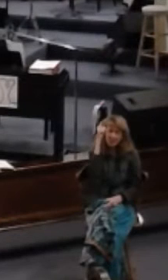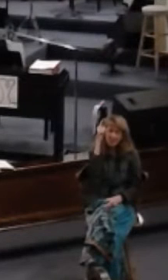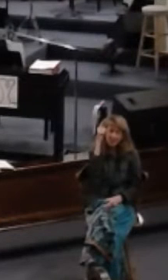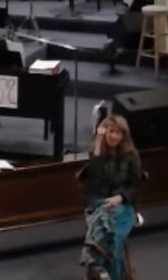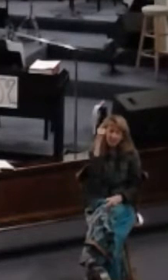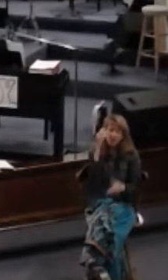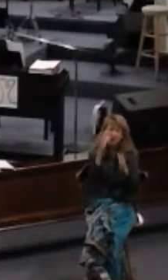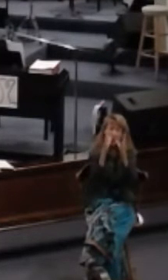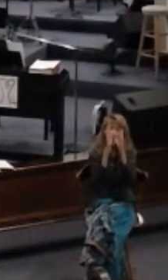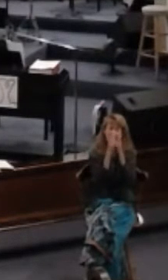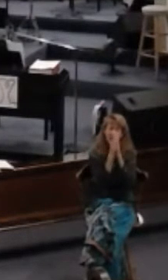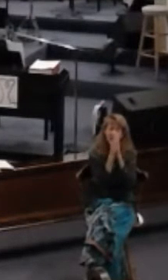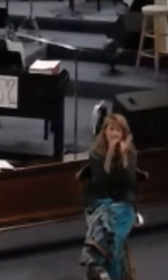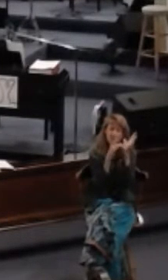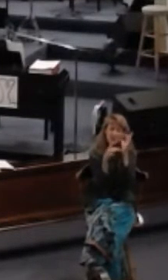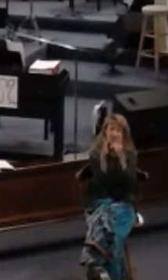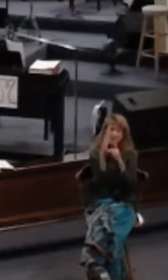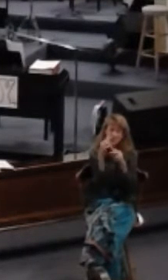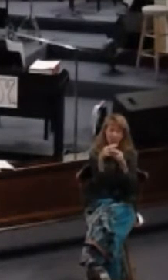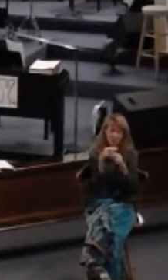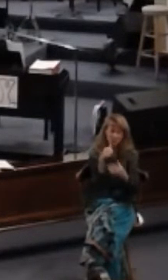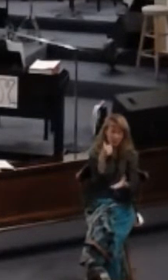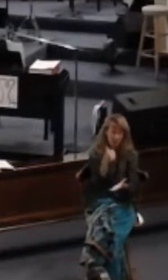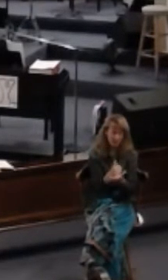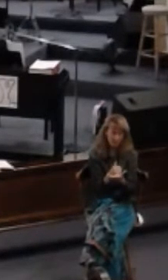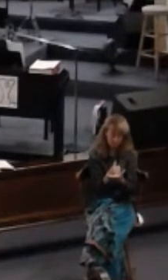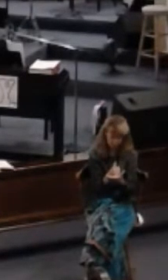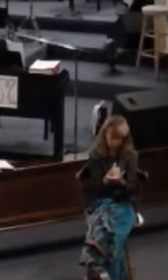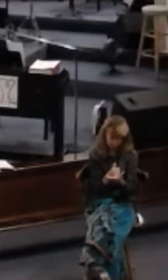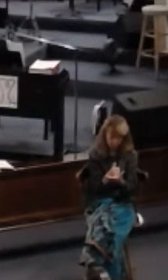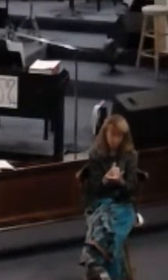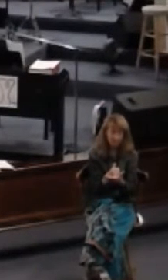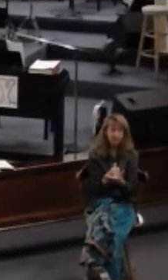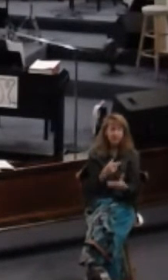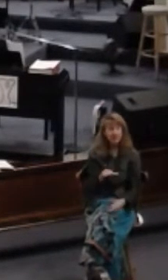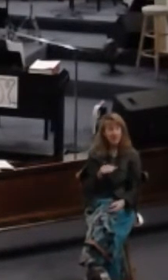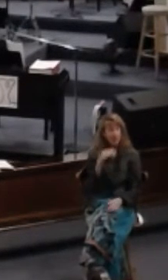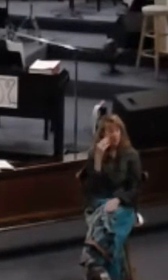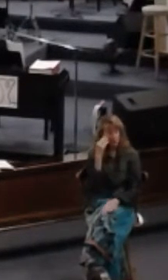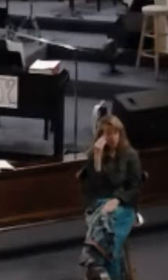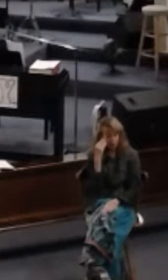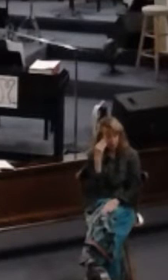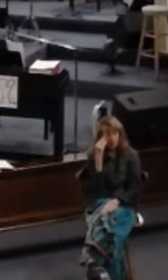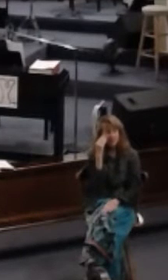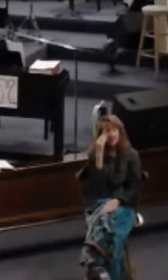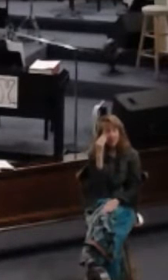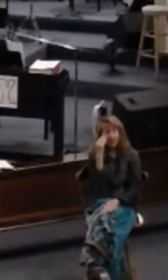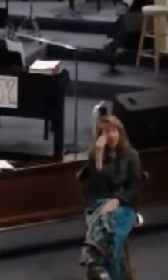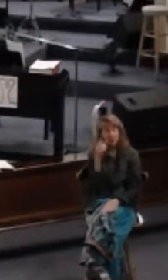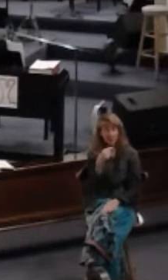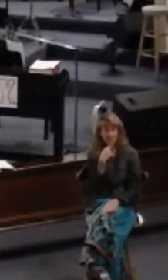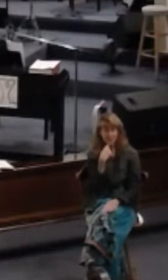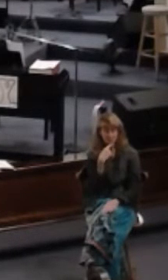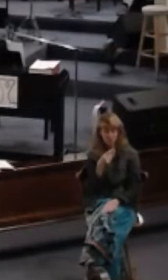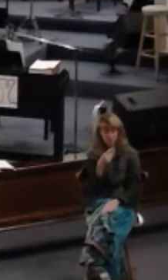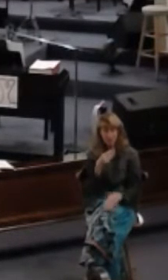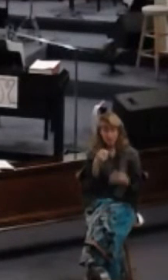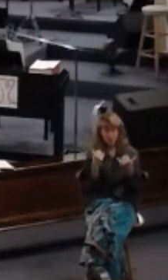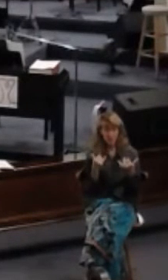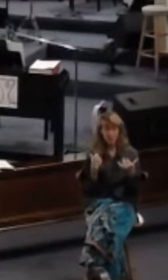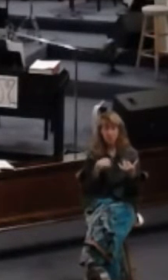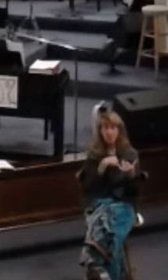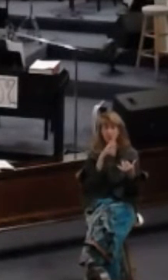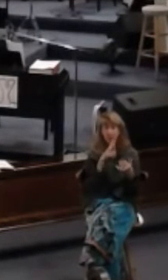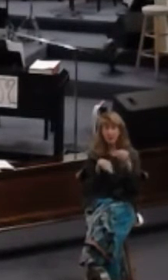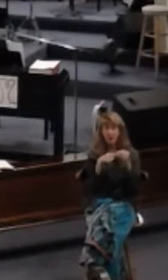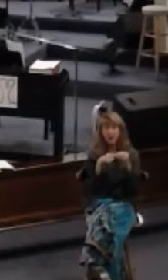this in Jesus' name. Amen. Now, I want you to know, when I told you to share that this morning we're going to be